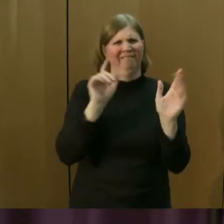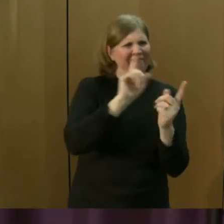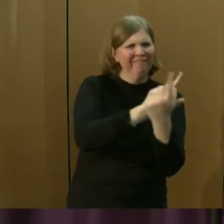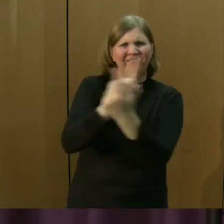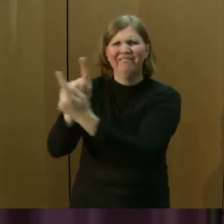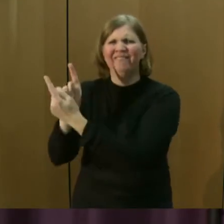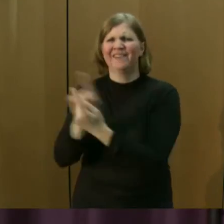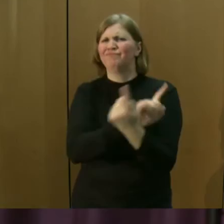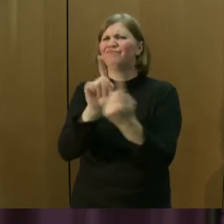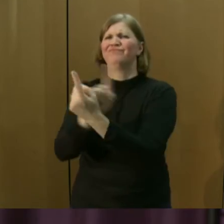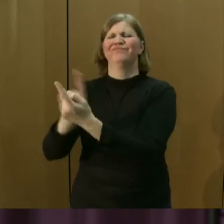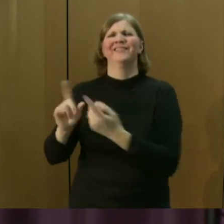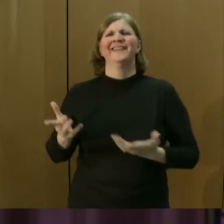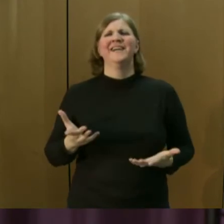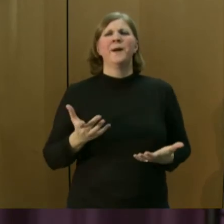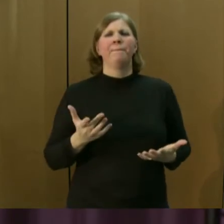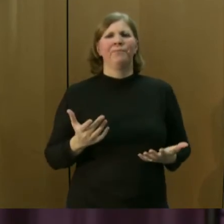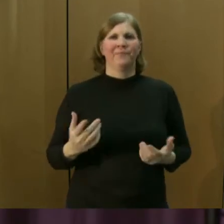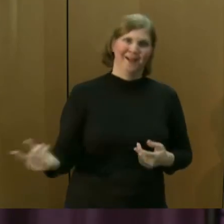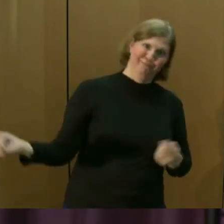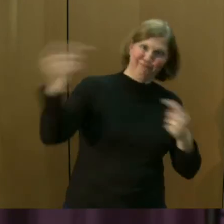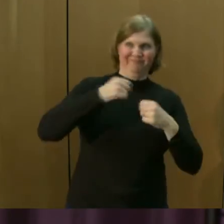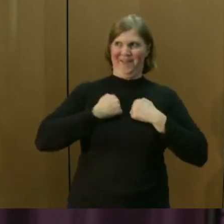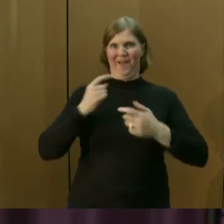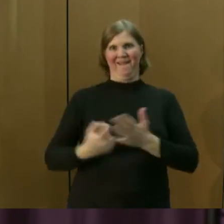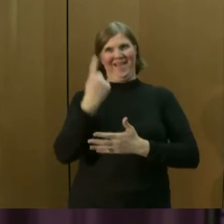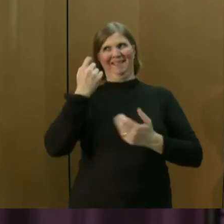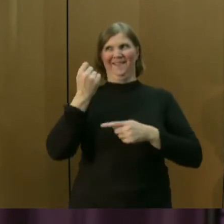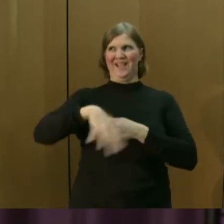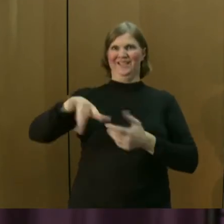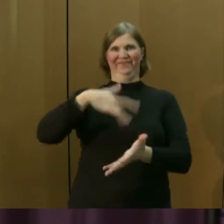Central and speak to us and have a great